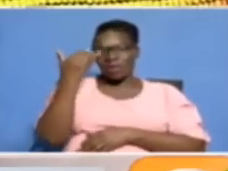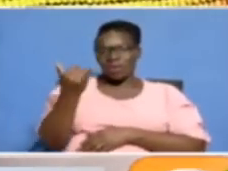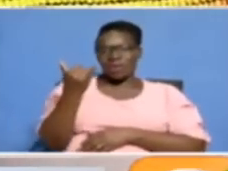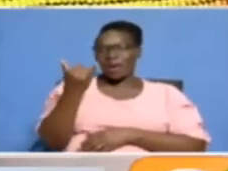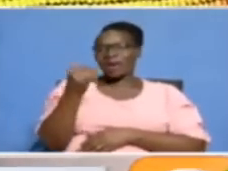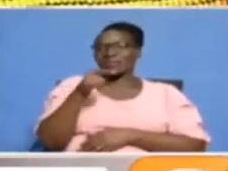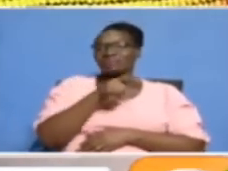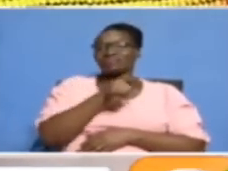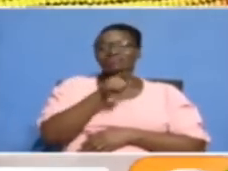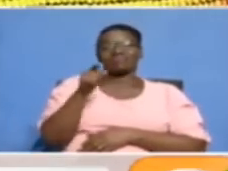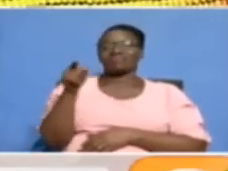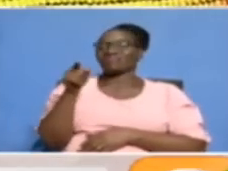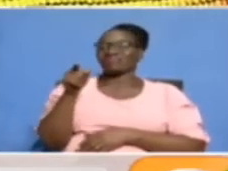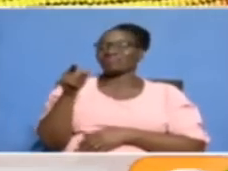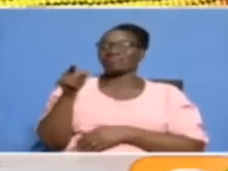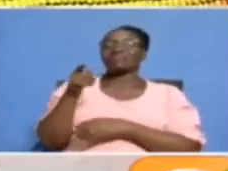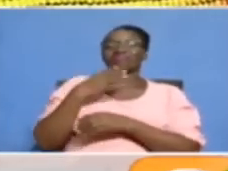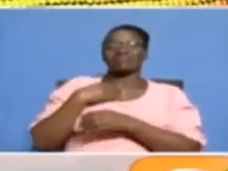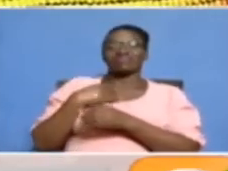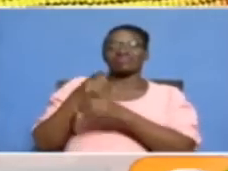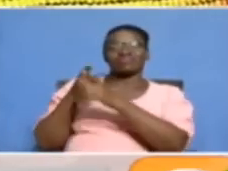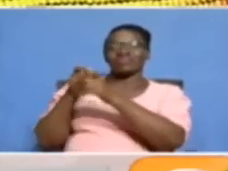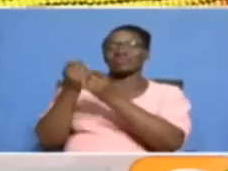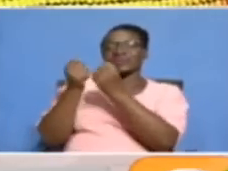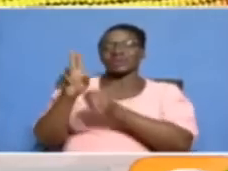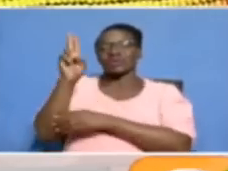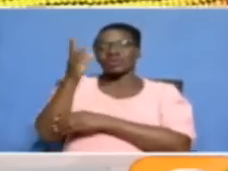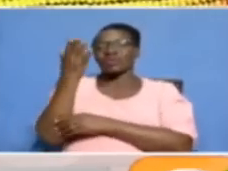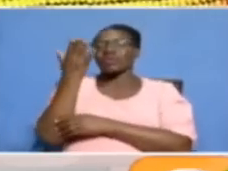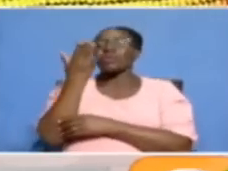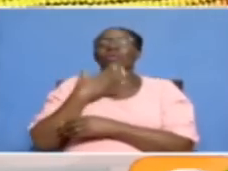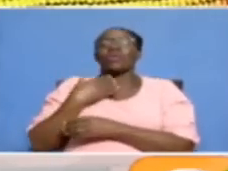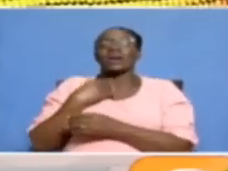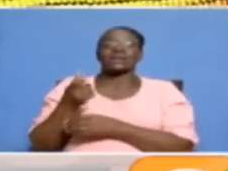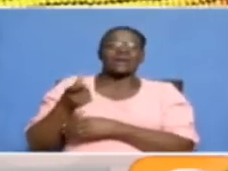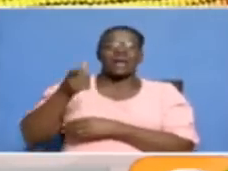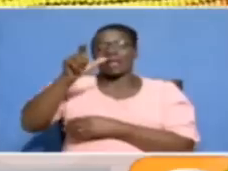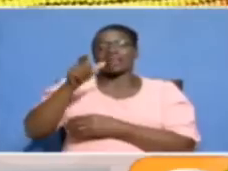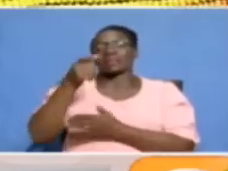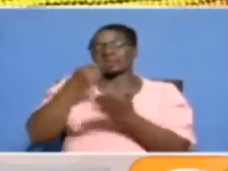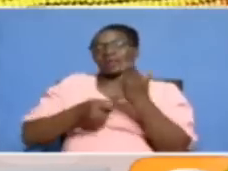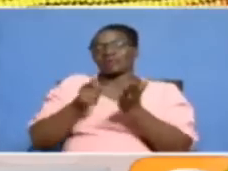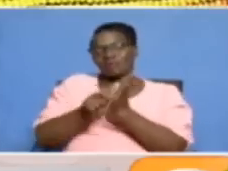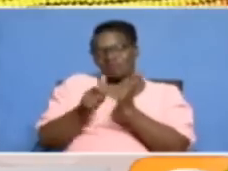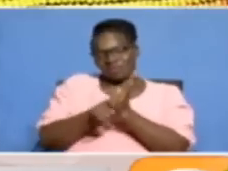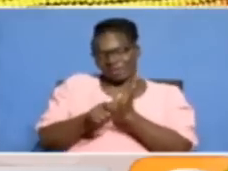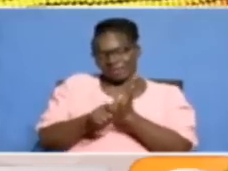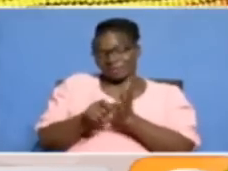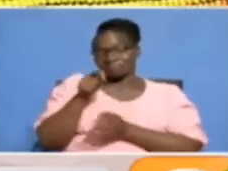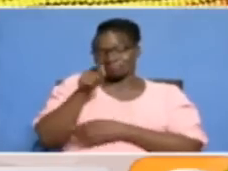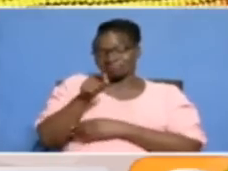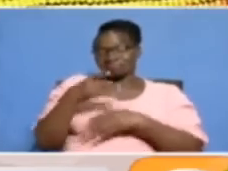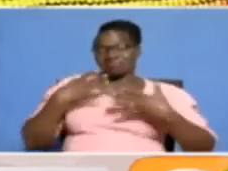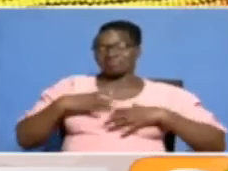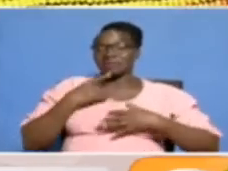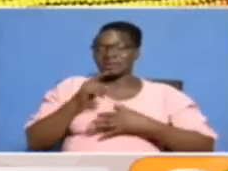Uhuru Kenyatta by demanding higher prices for maize. The controversial lawmaker claims that